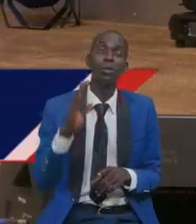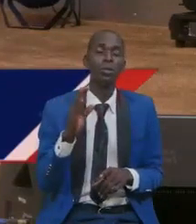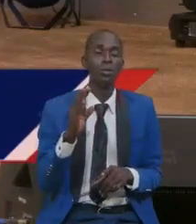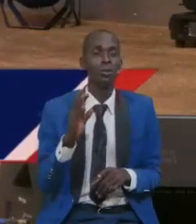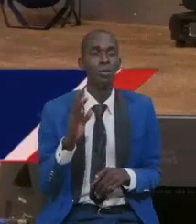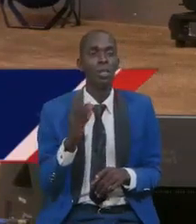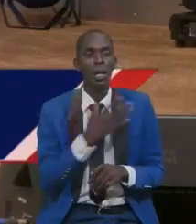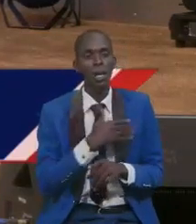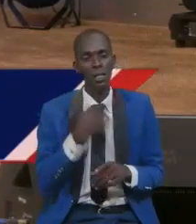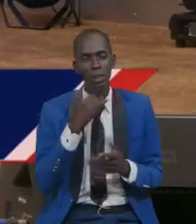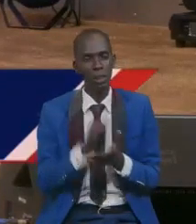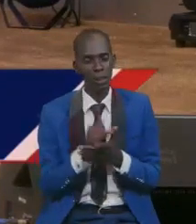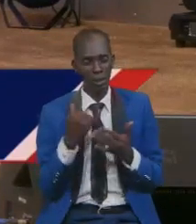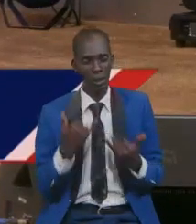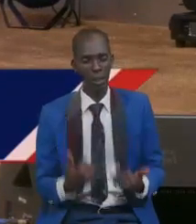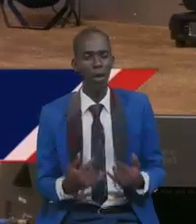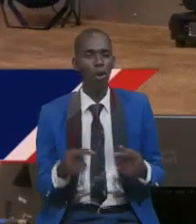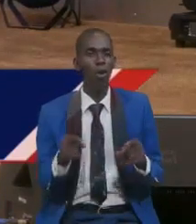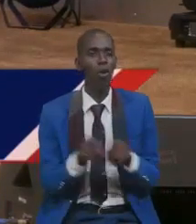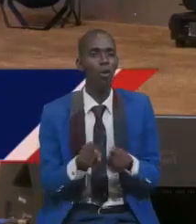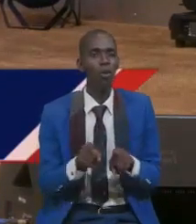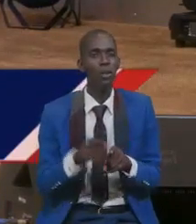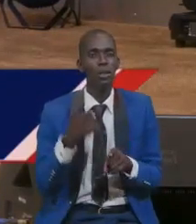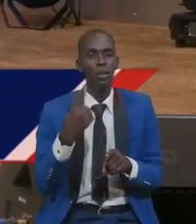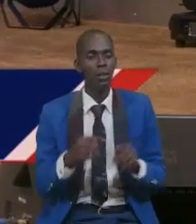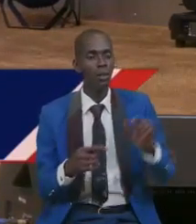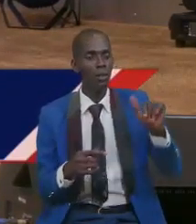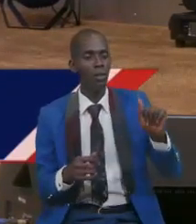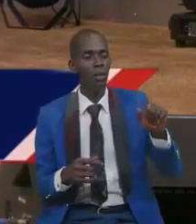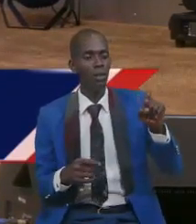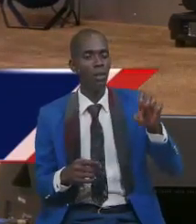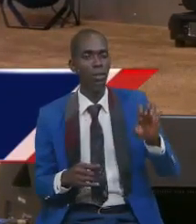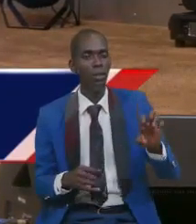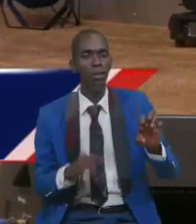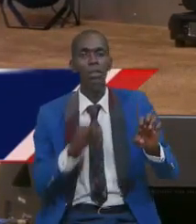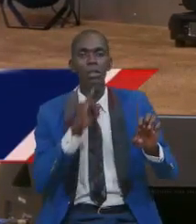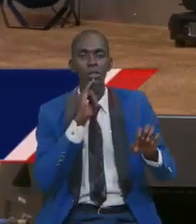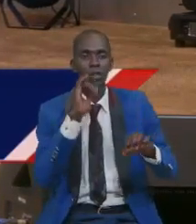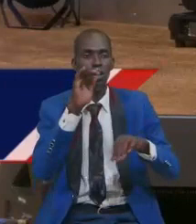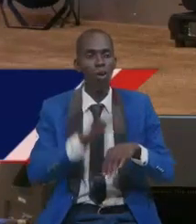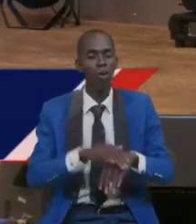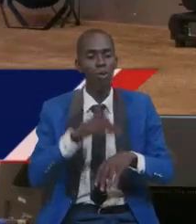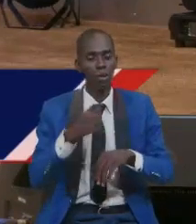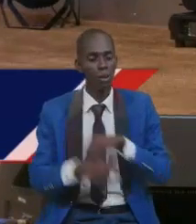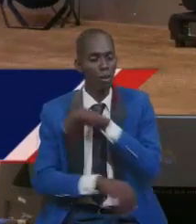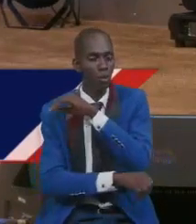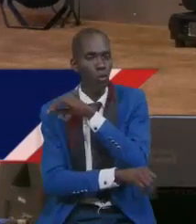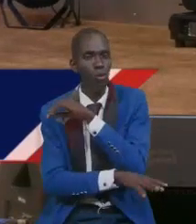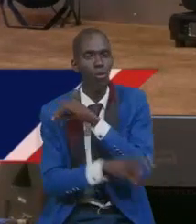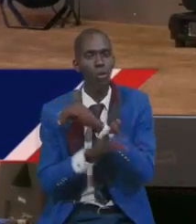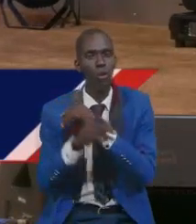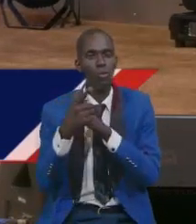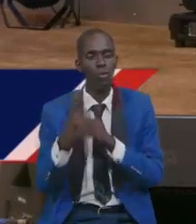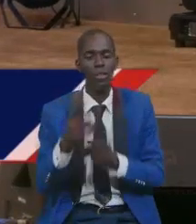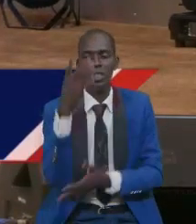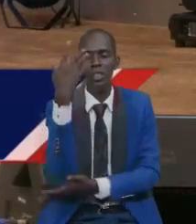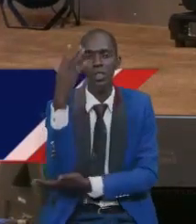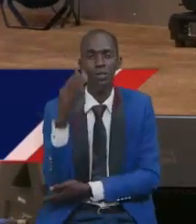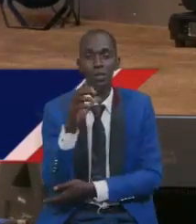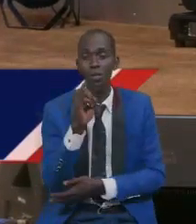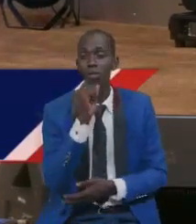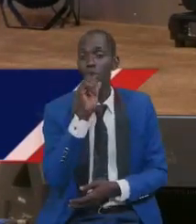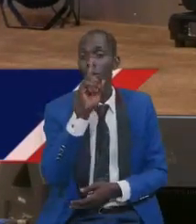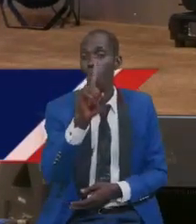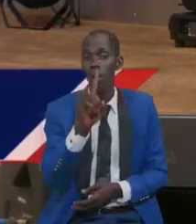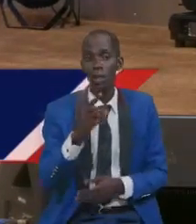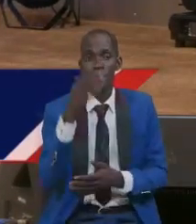and now also the axe is laid unto the root of the trees. Not only one